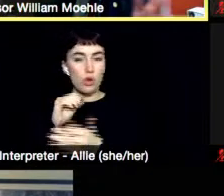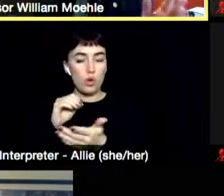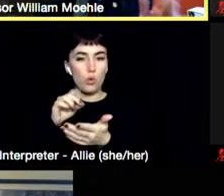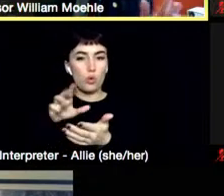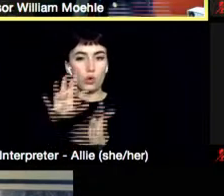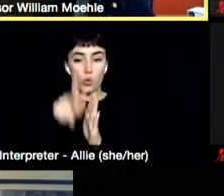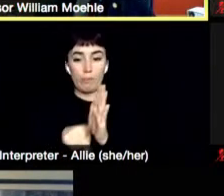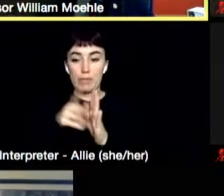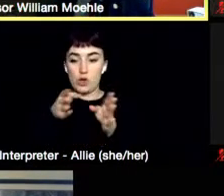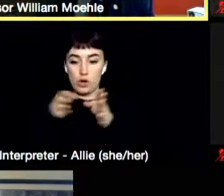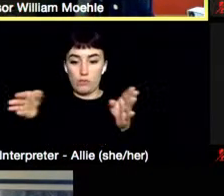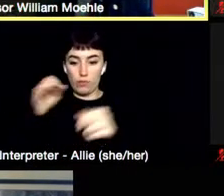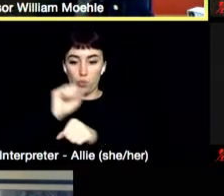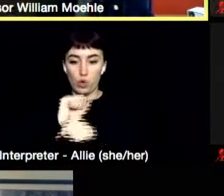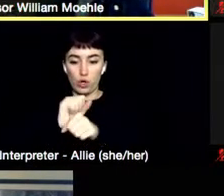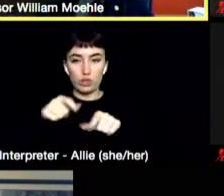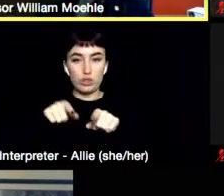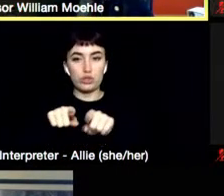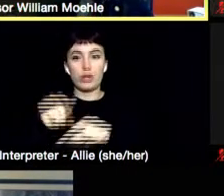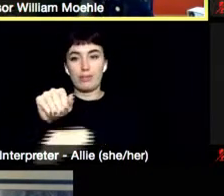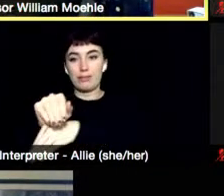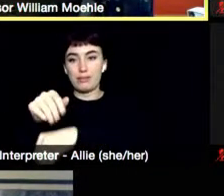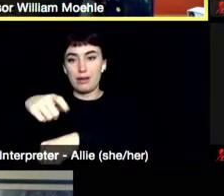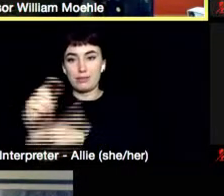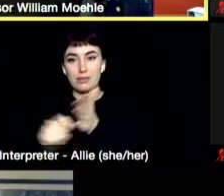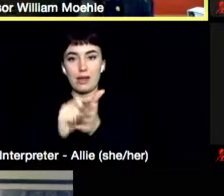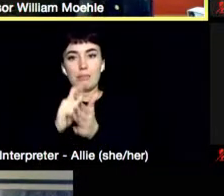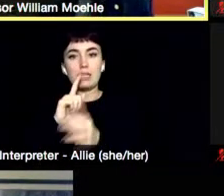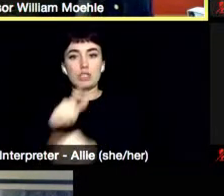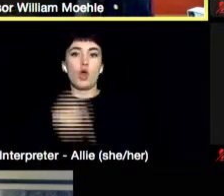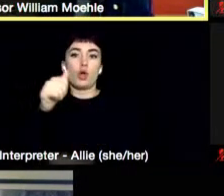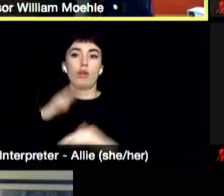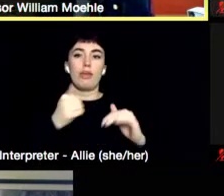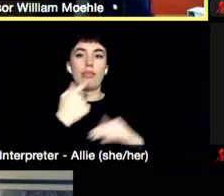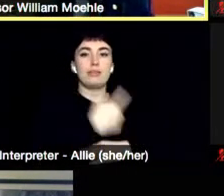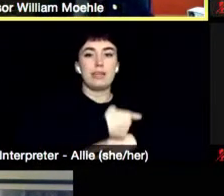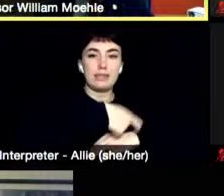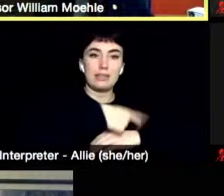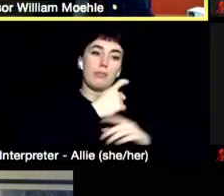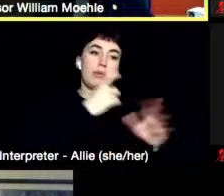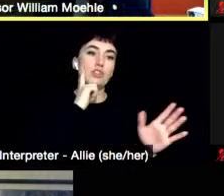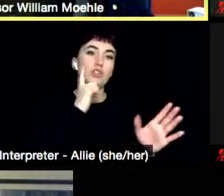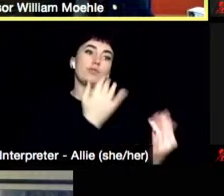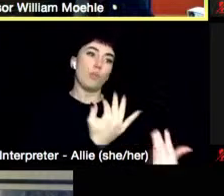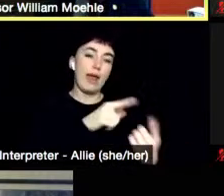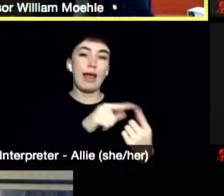period of work during the nighttime would be longer.